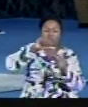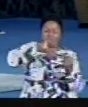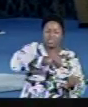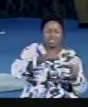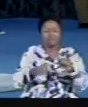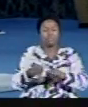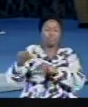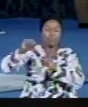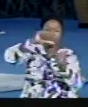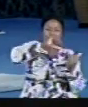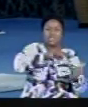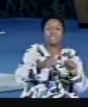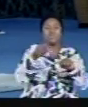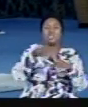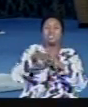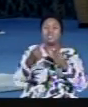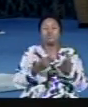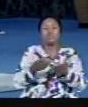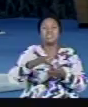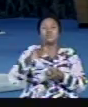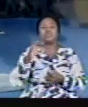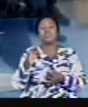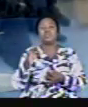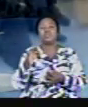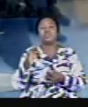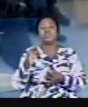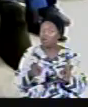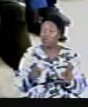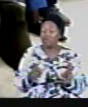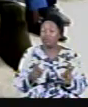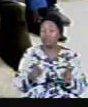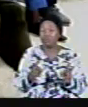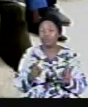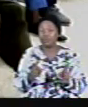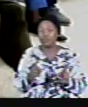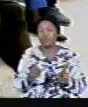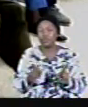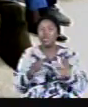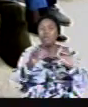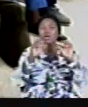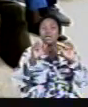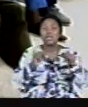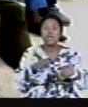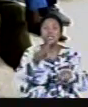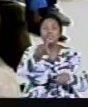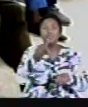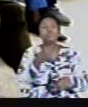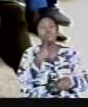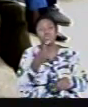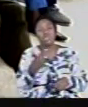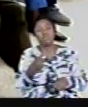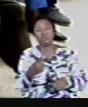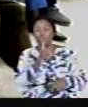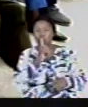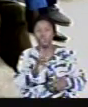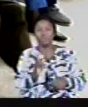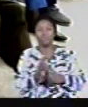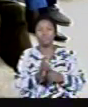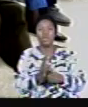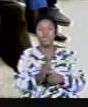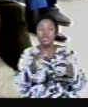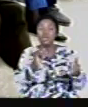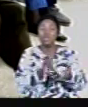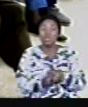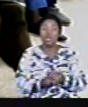baptism in the Holy Ghost. But can you tell honestly that